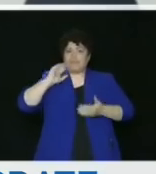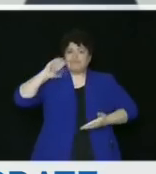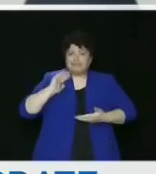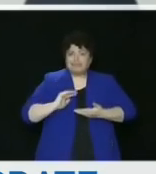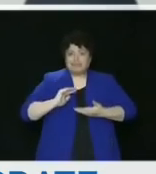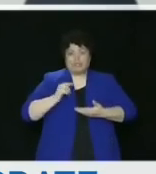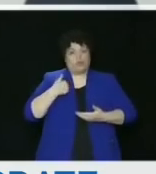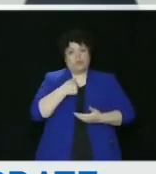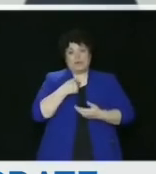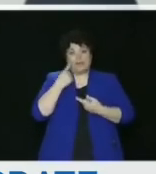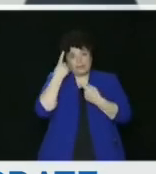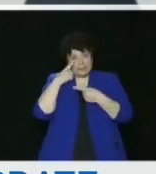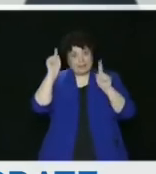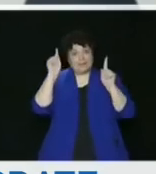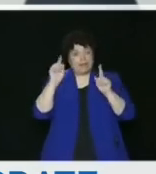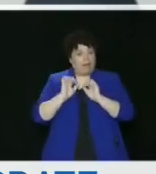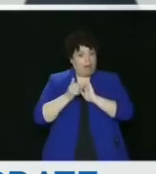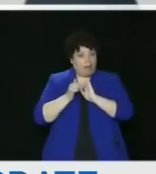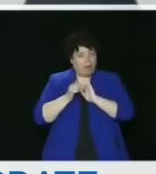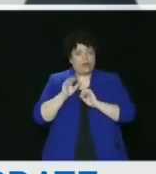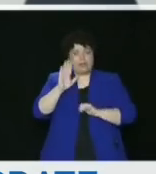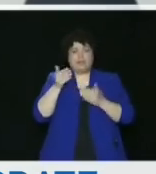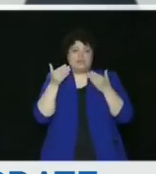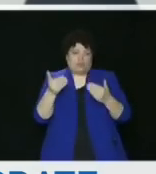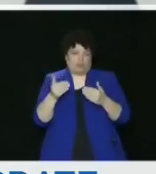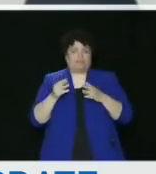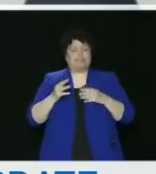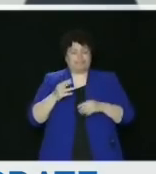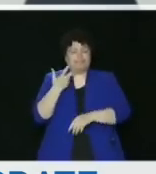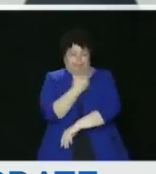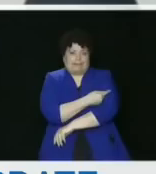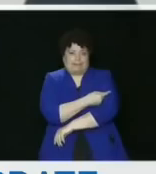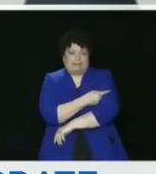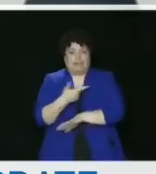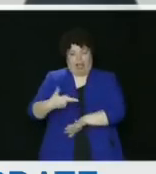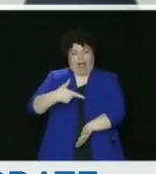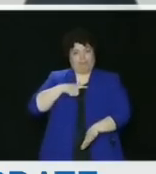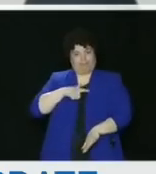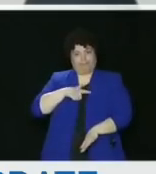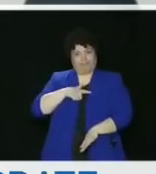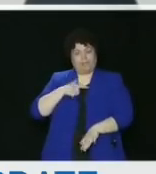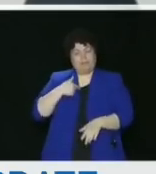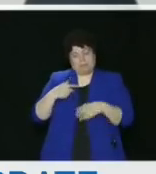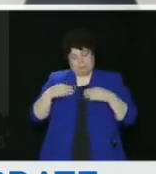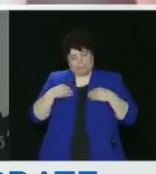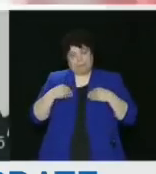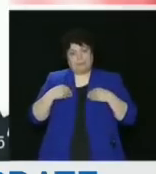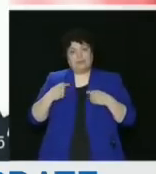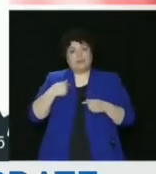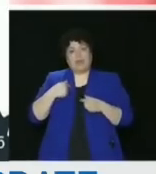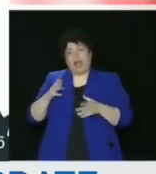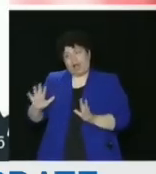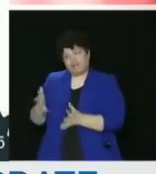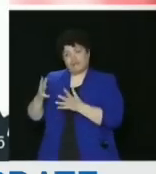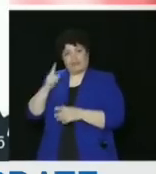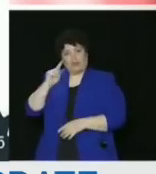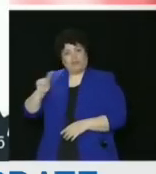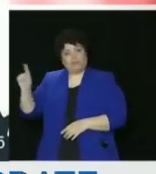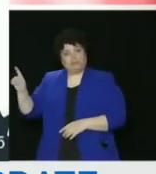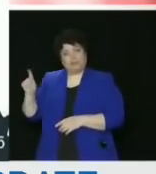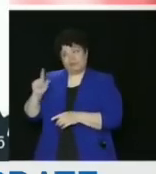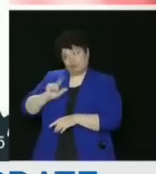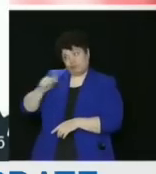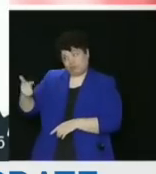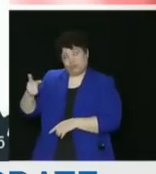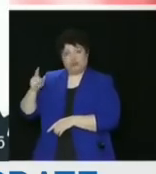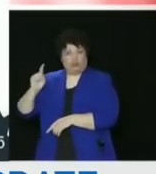their success by getting vaccinated as soon as it's your turn, supporting others to get vaccinated when it